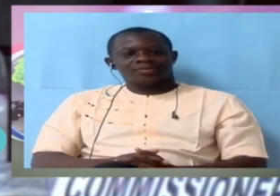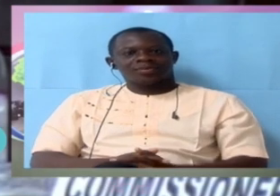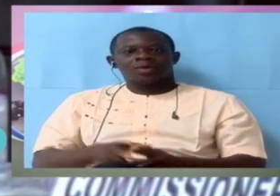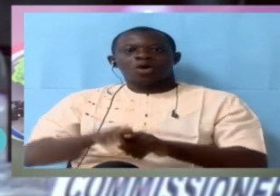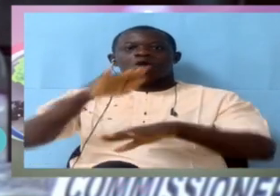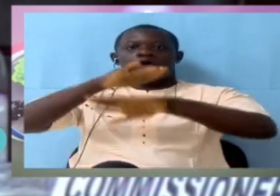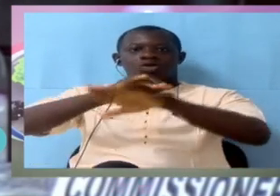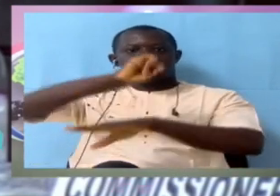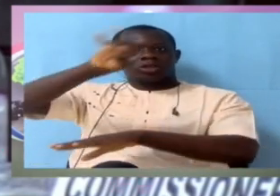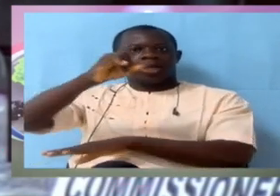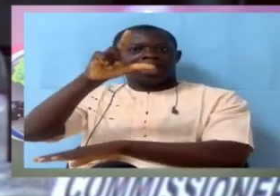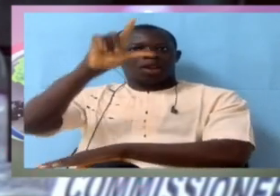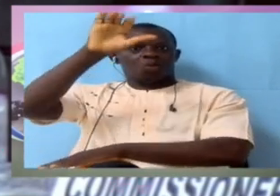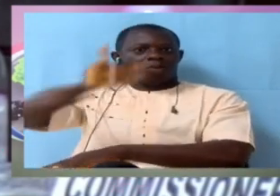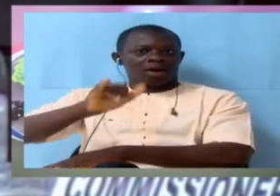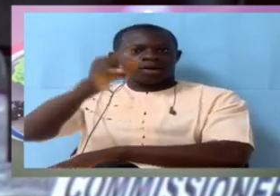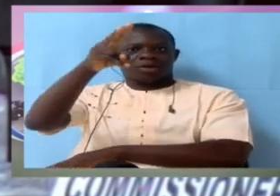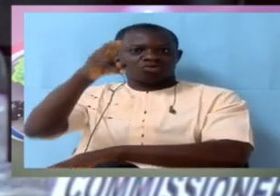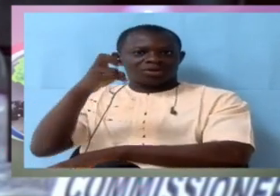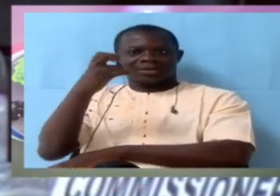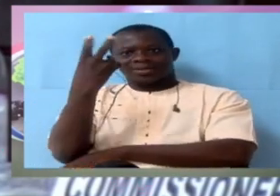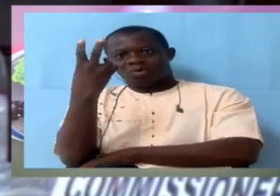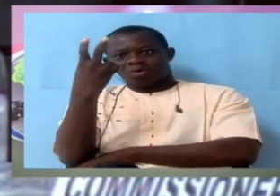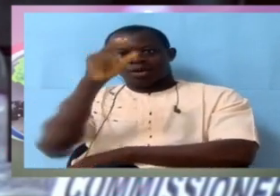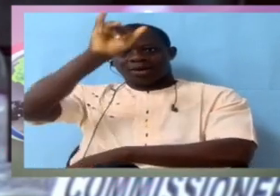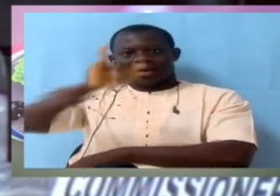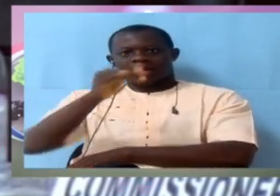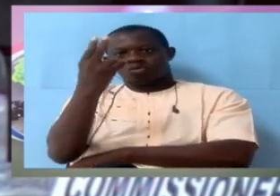July 22nd, the year 2005.